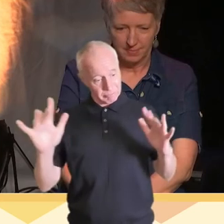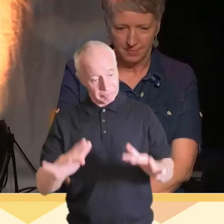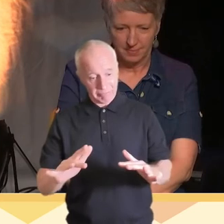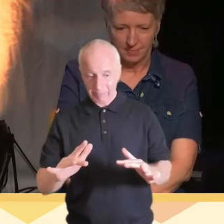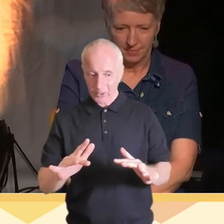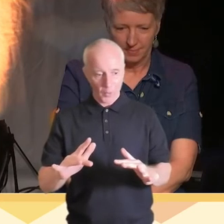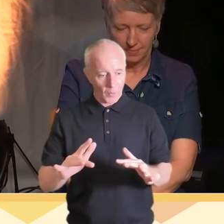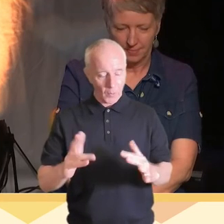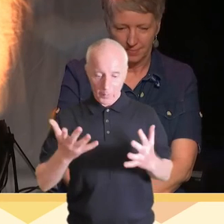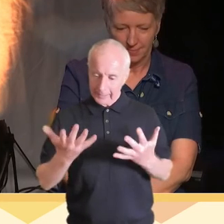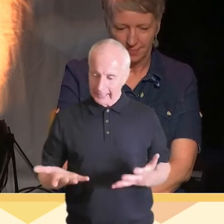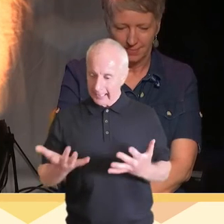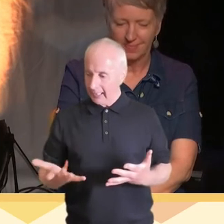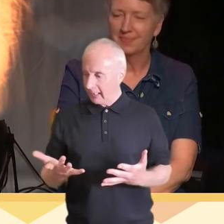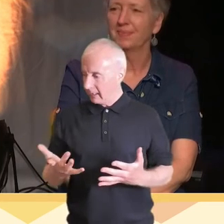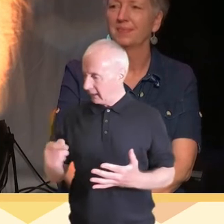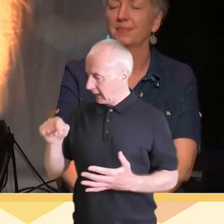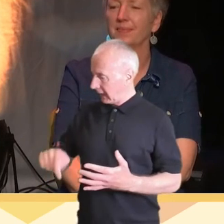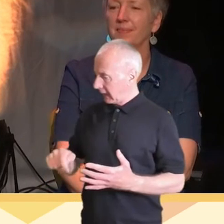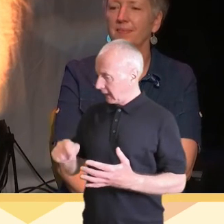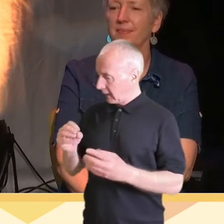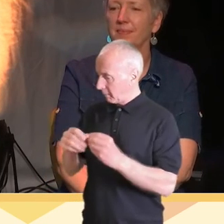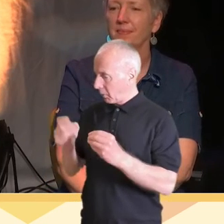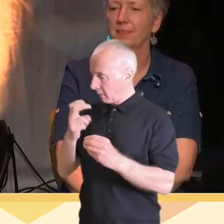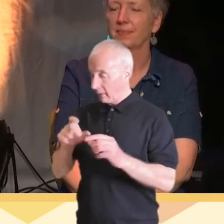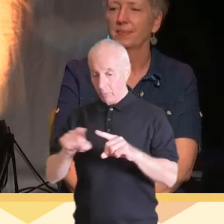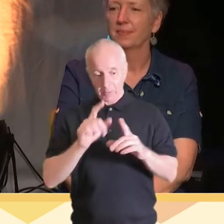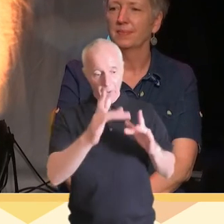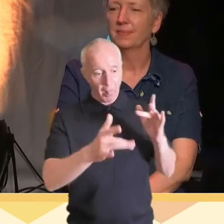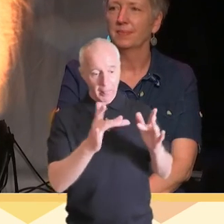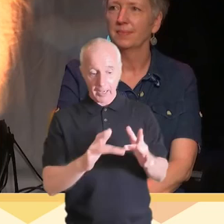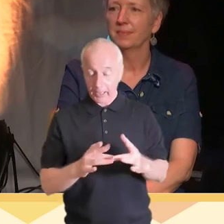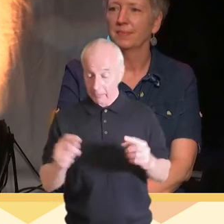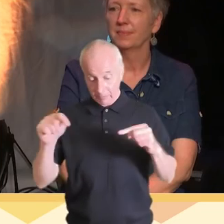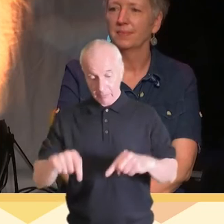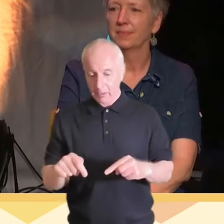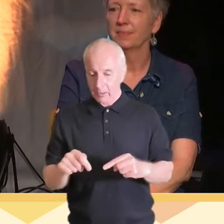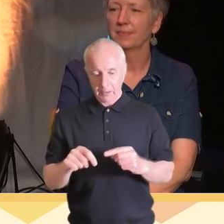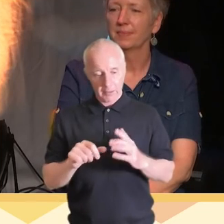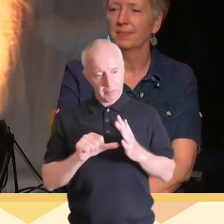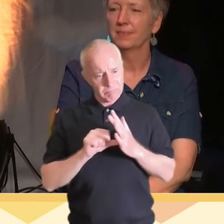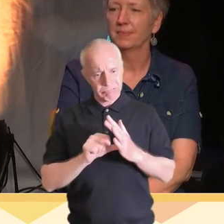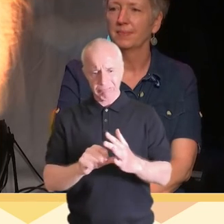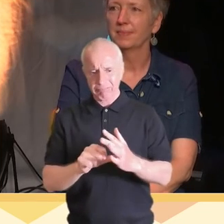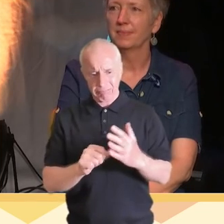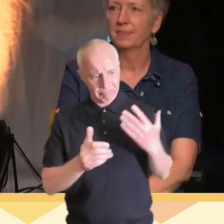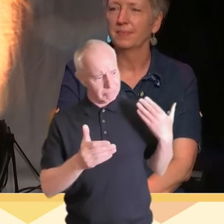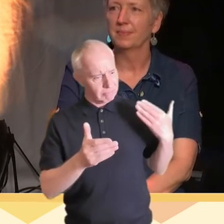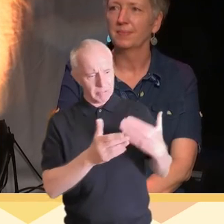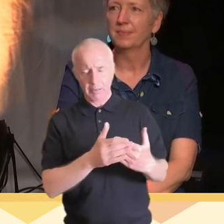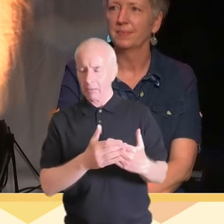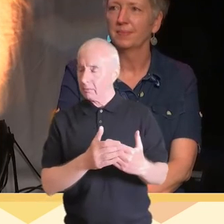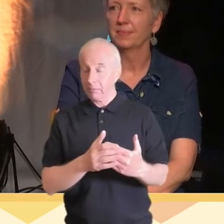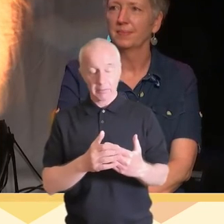person and online this year in assembly. It's certainly been a tough few years, hasn't it? And we've faced